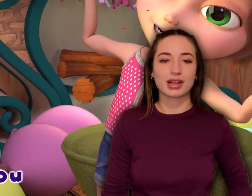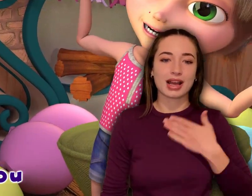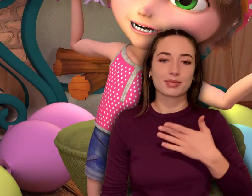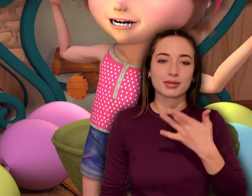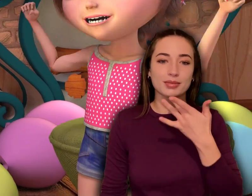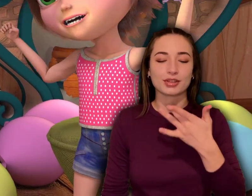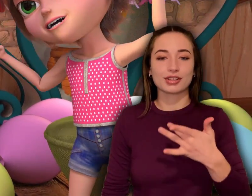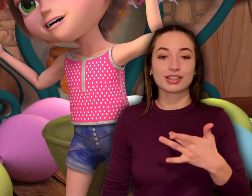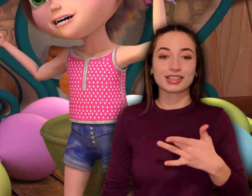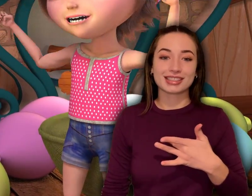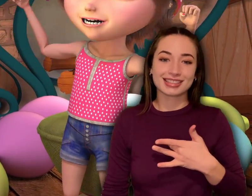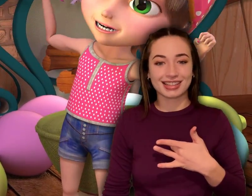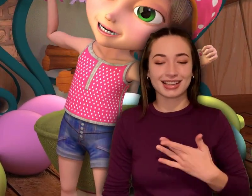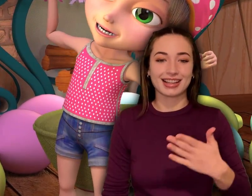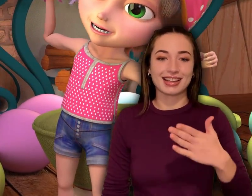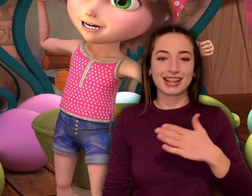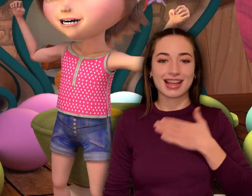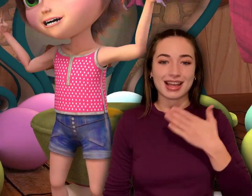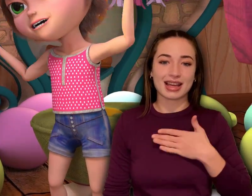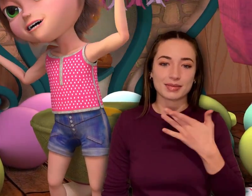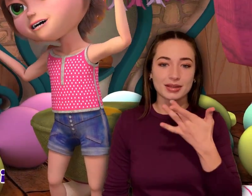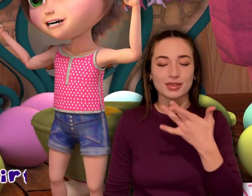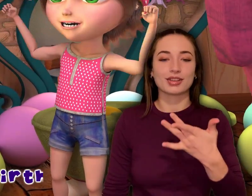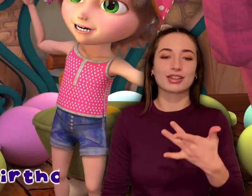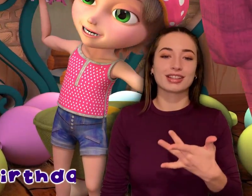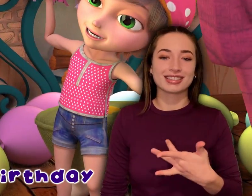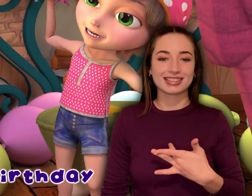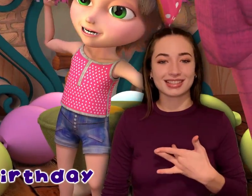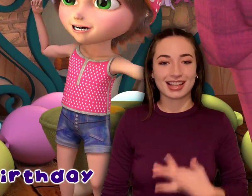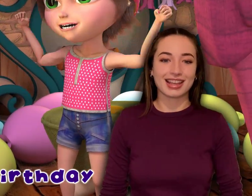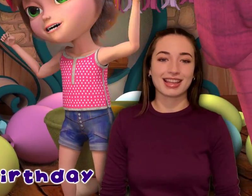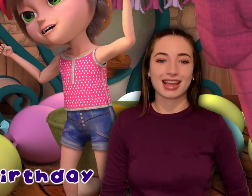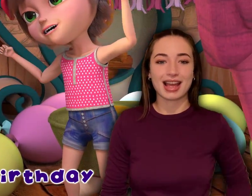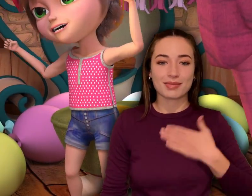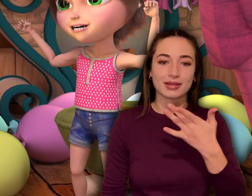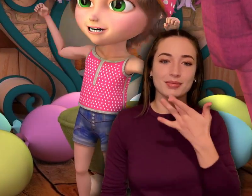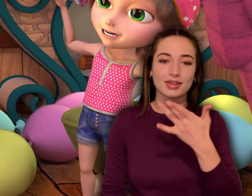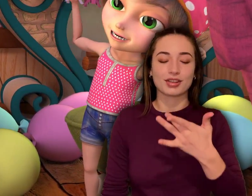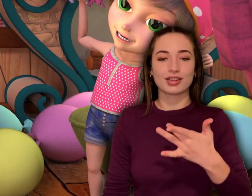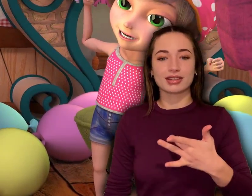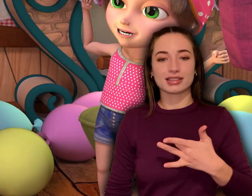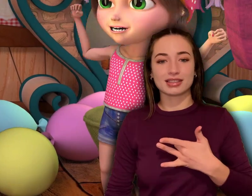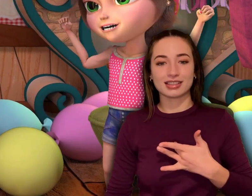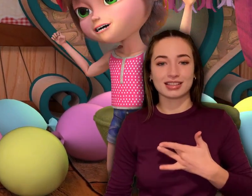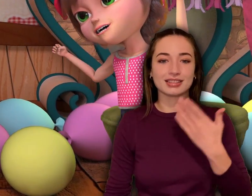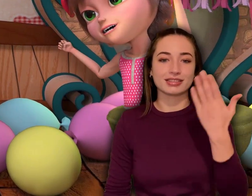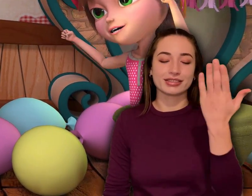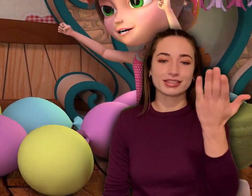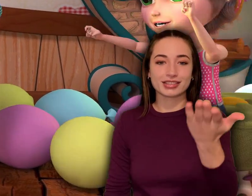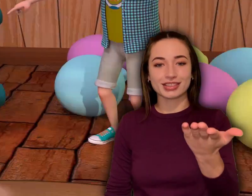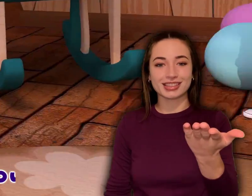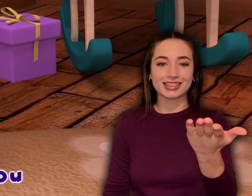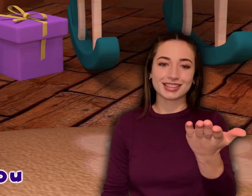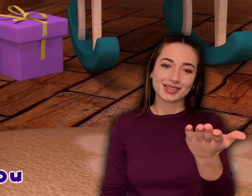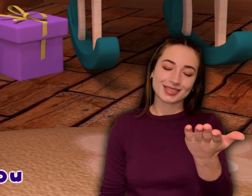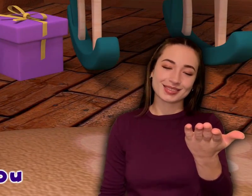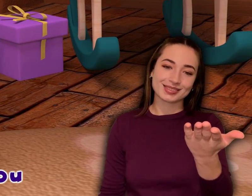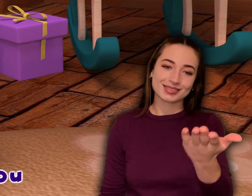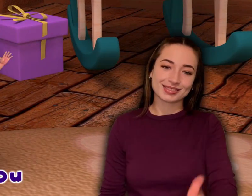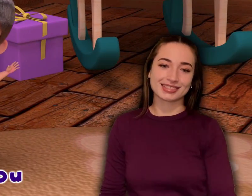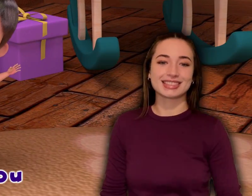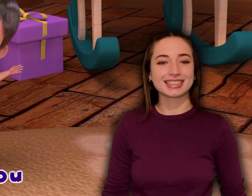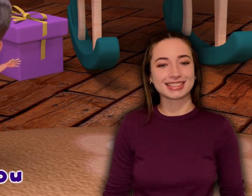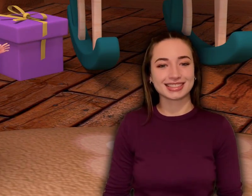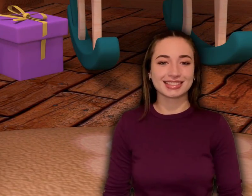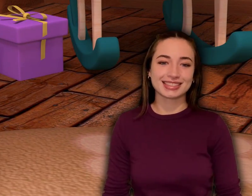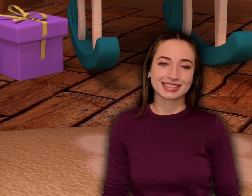you happy birthday happy birthday happy birthday to